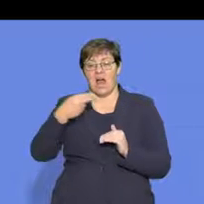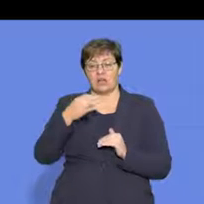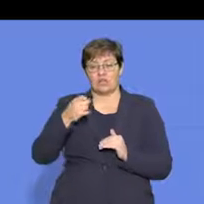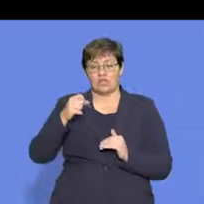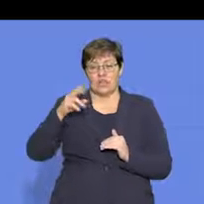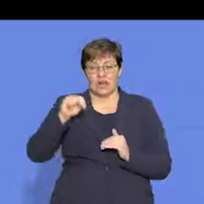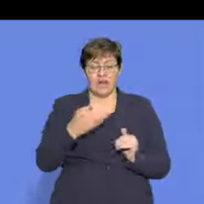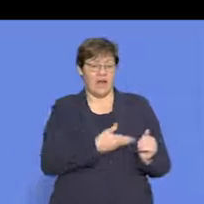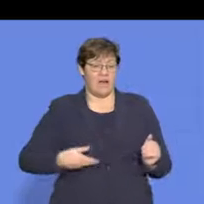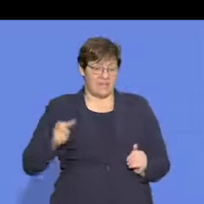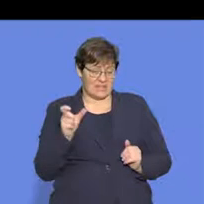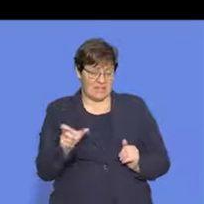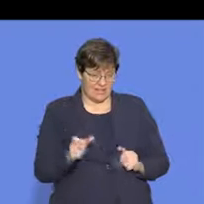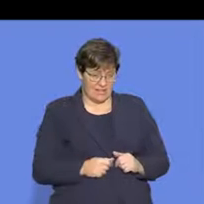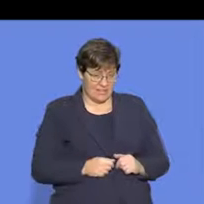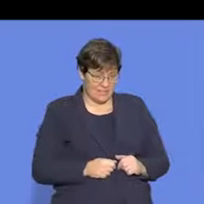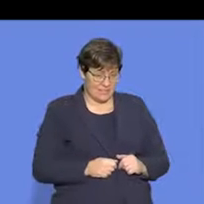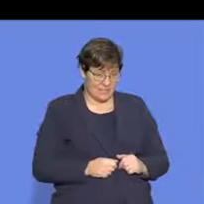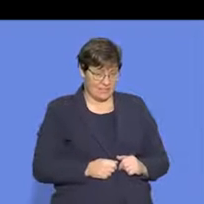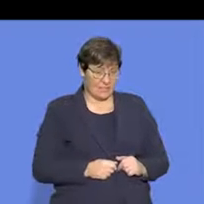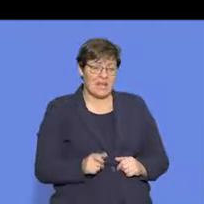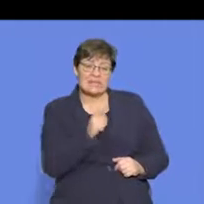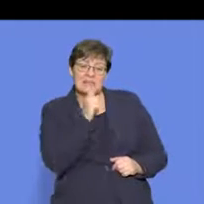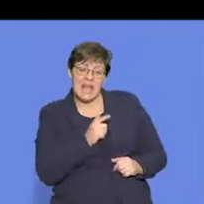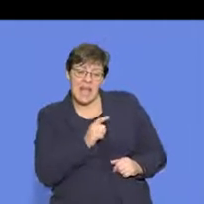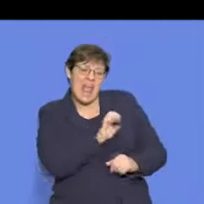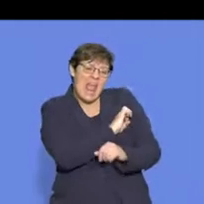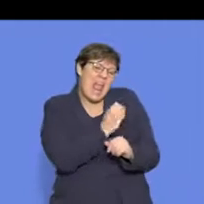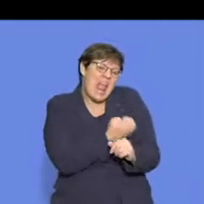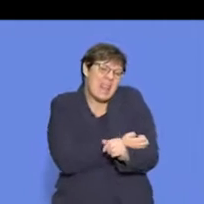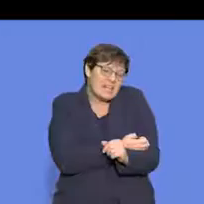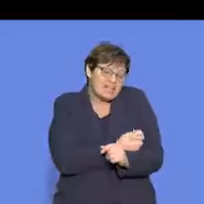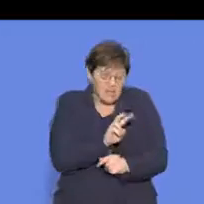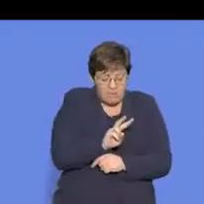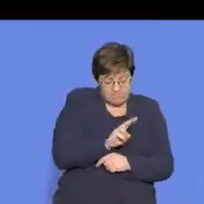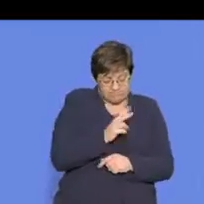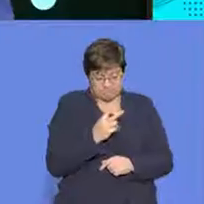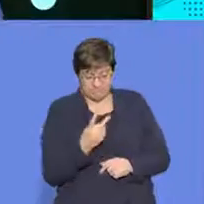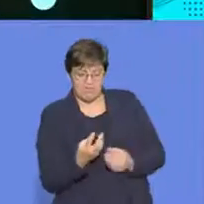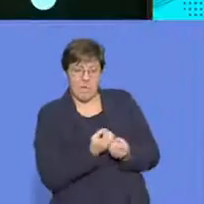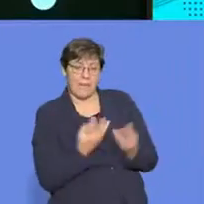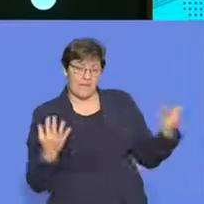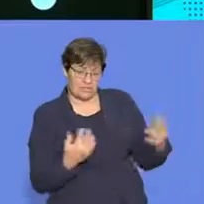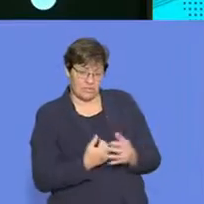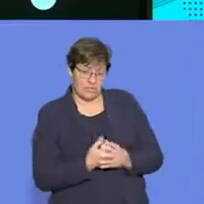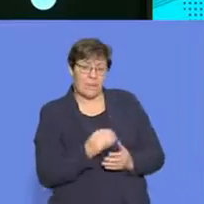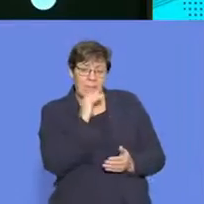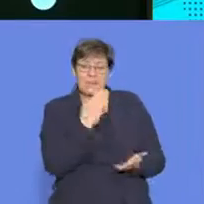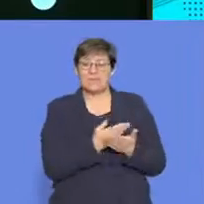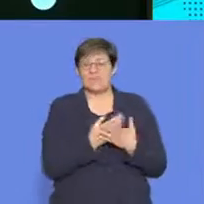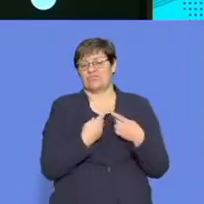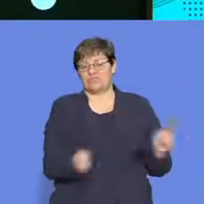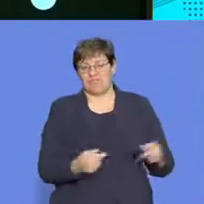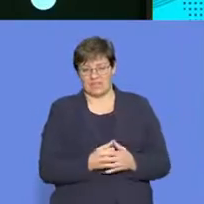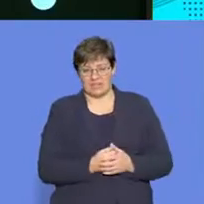hydrogen half cell under standard conditions. So it's telling you how much energy is being converted.